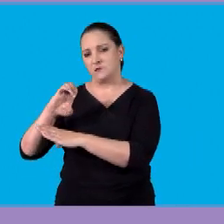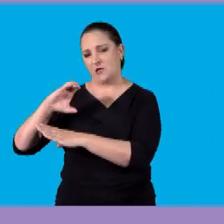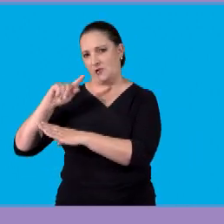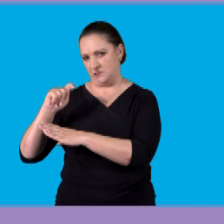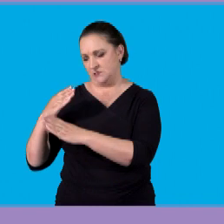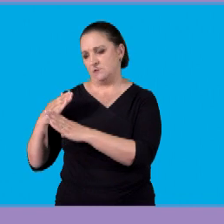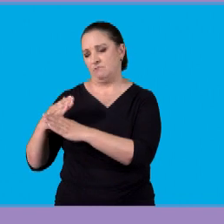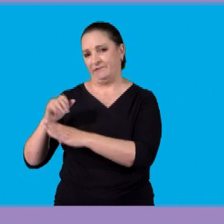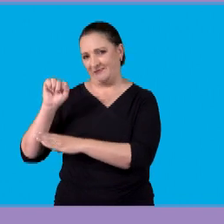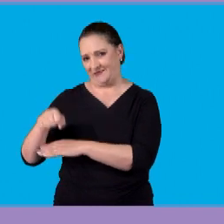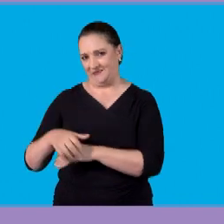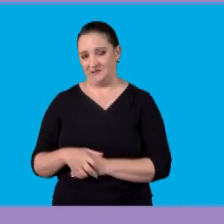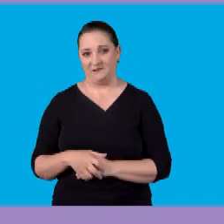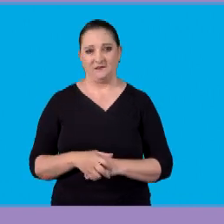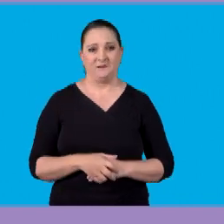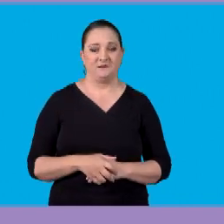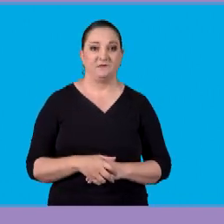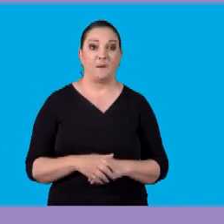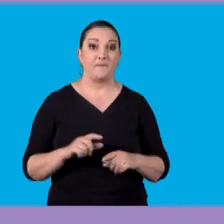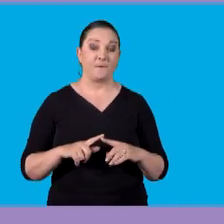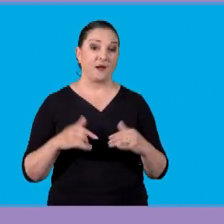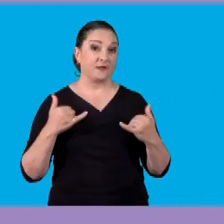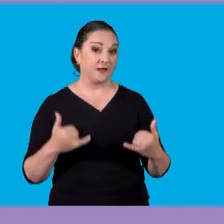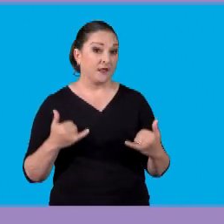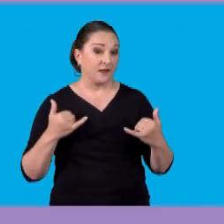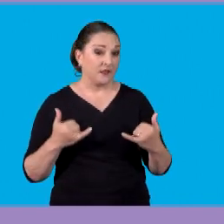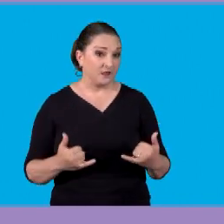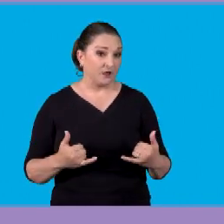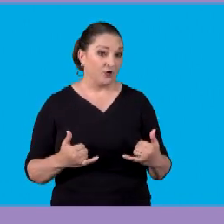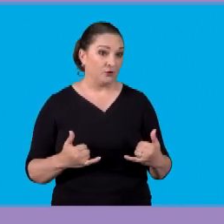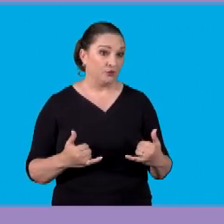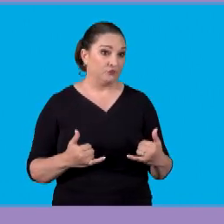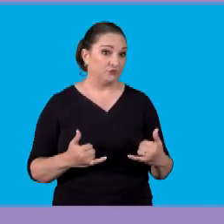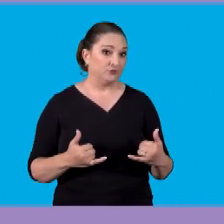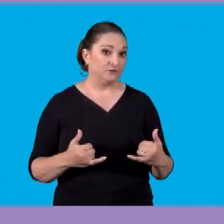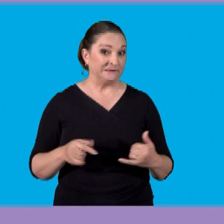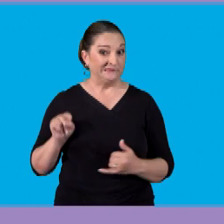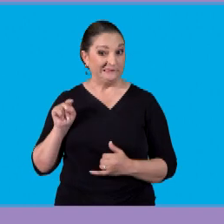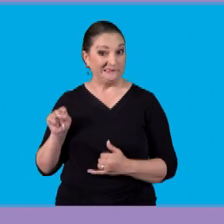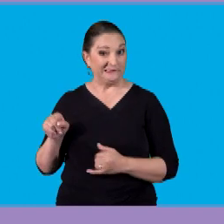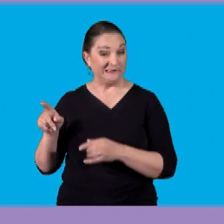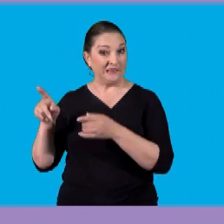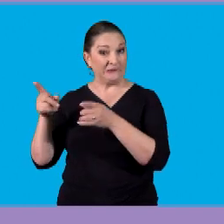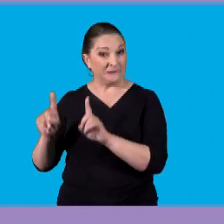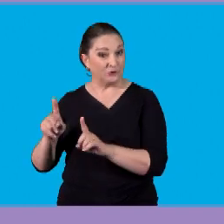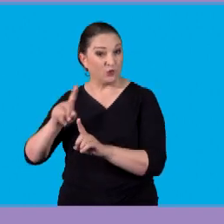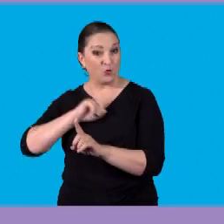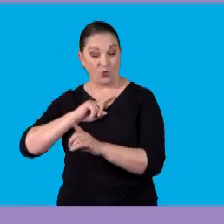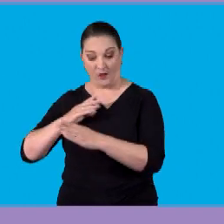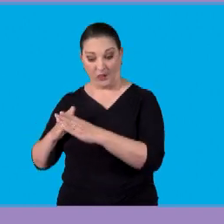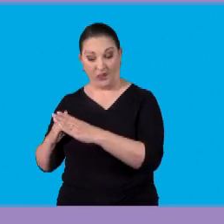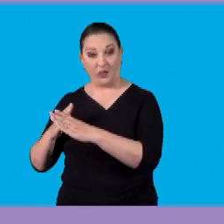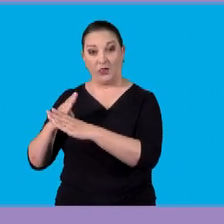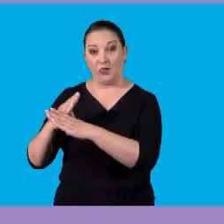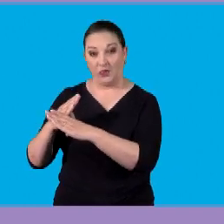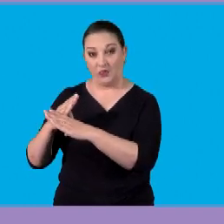bisect each other. But now what makes the diagonals of a rhombus special? It's because